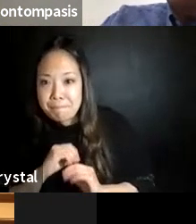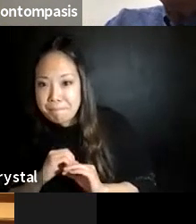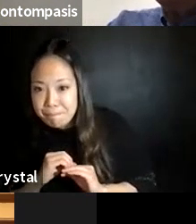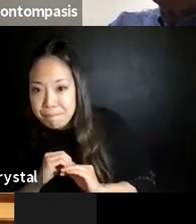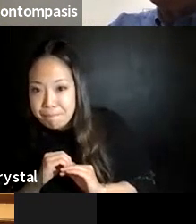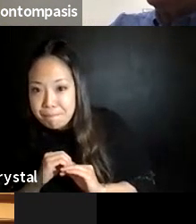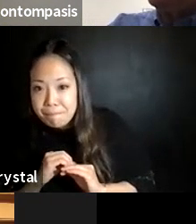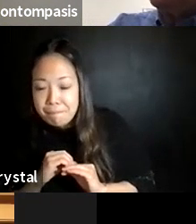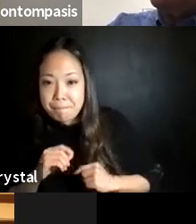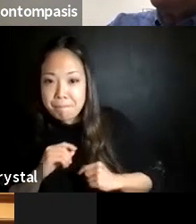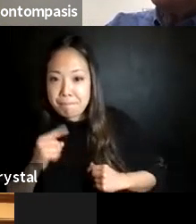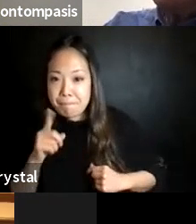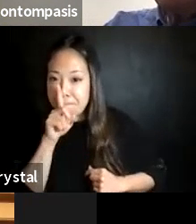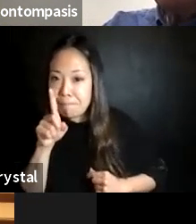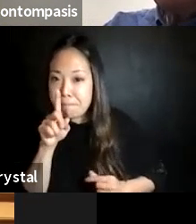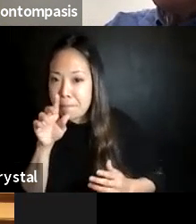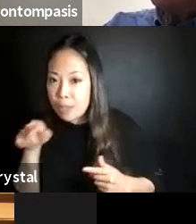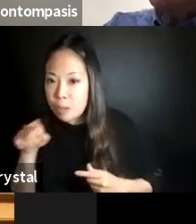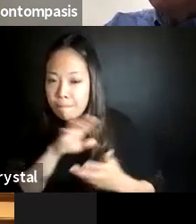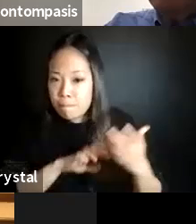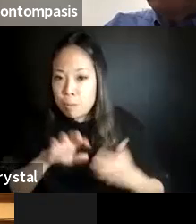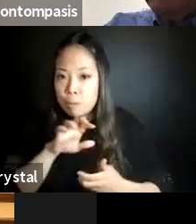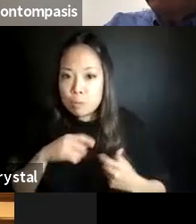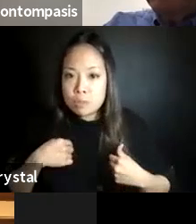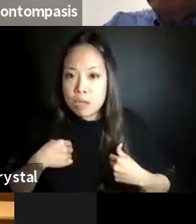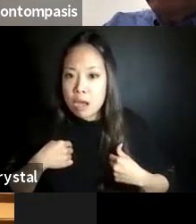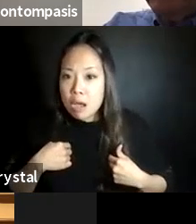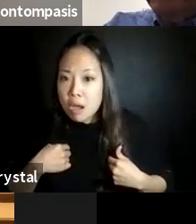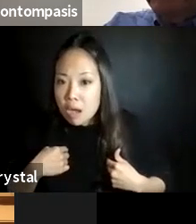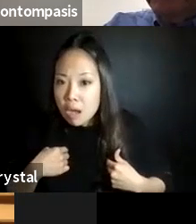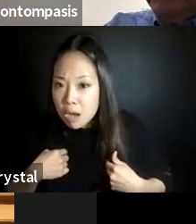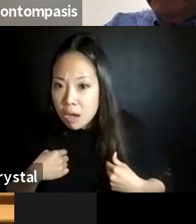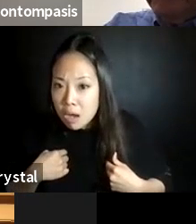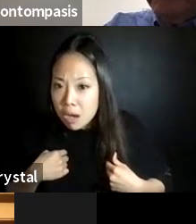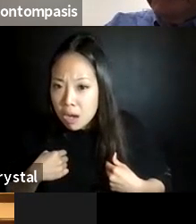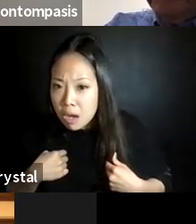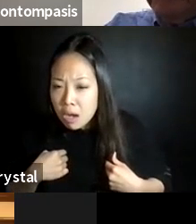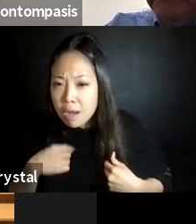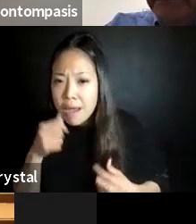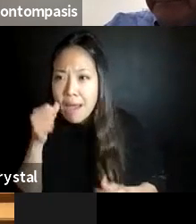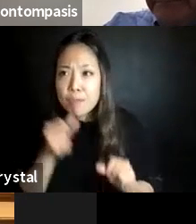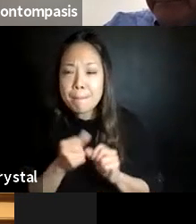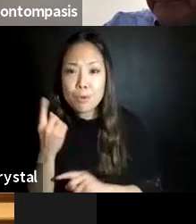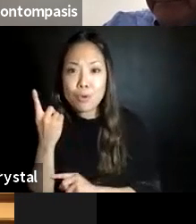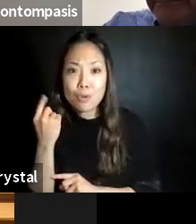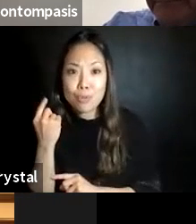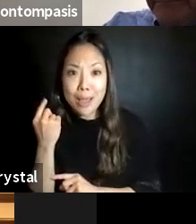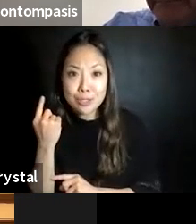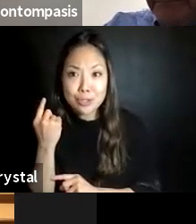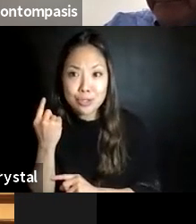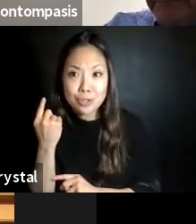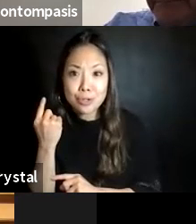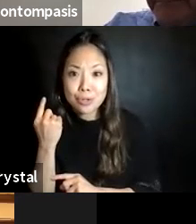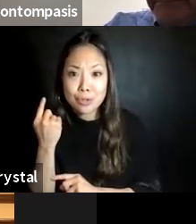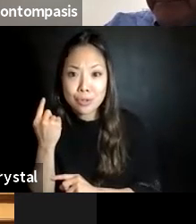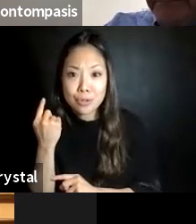I'm really confused. I'm very confused because you know, I remember last year when the school